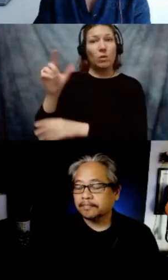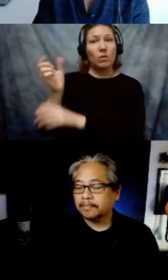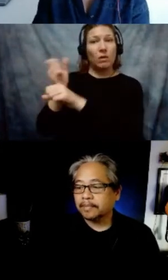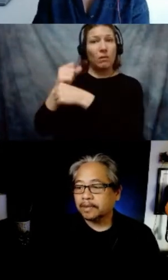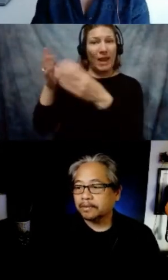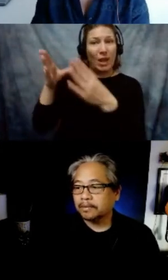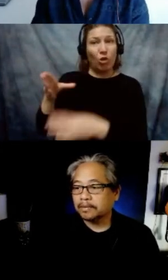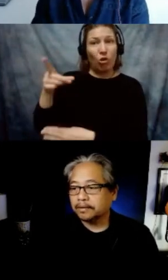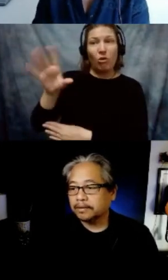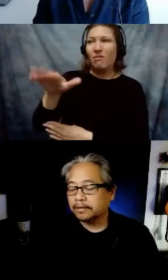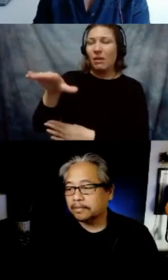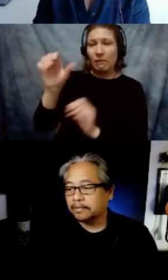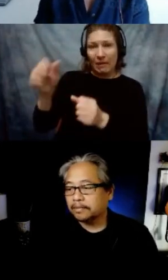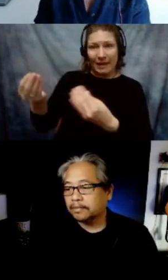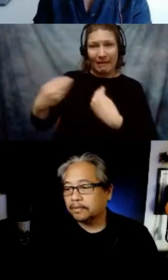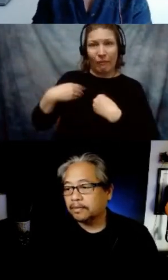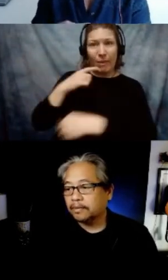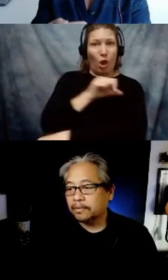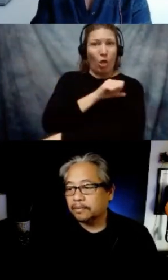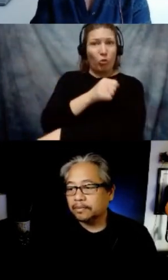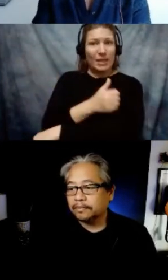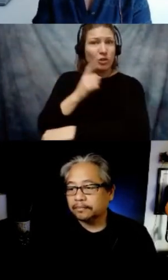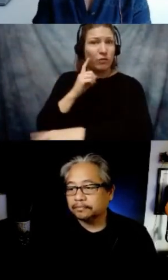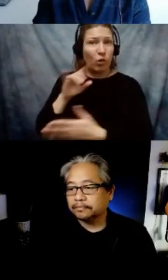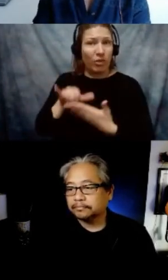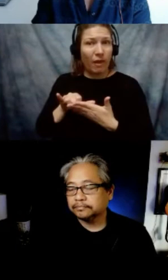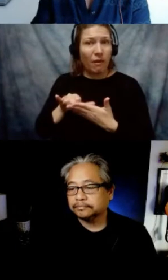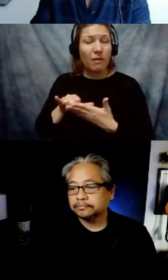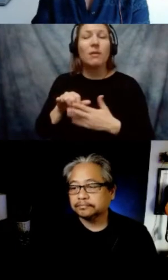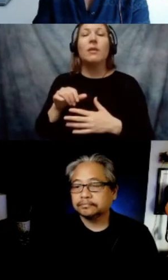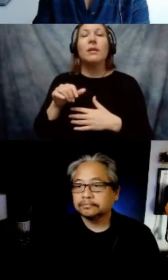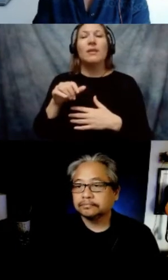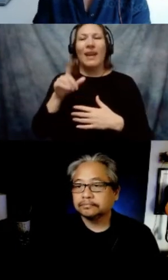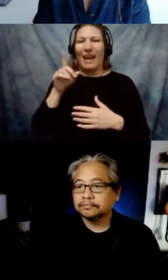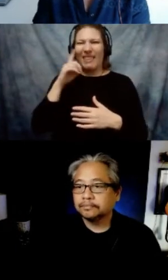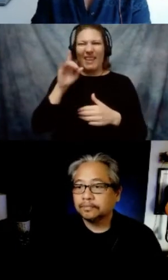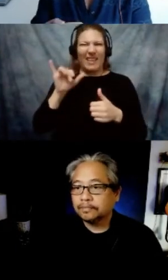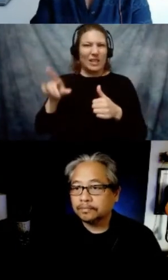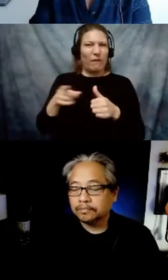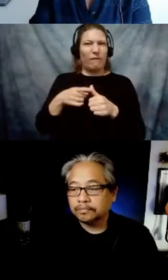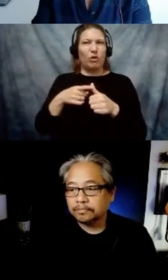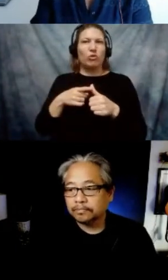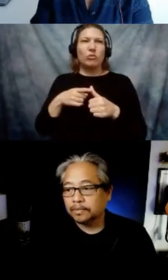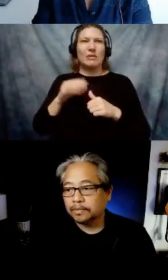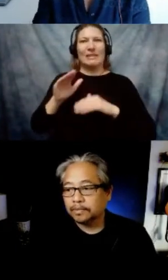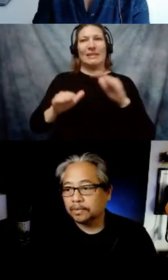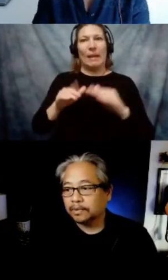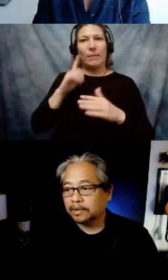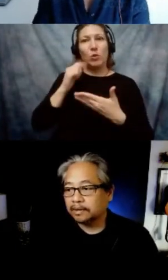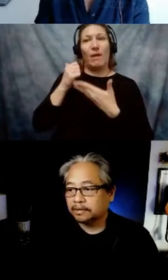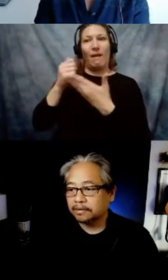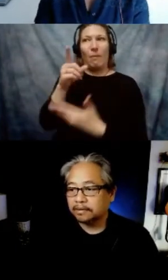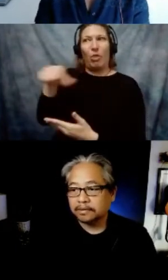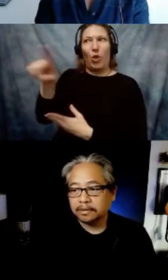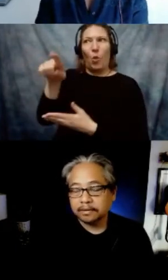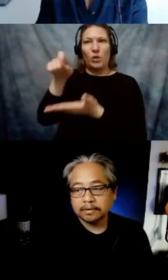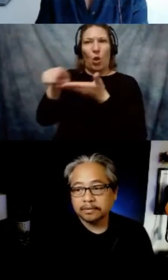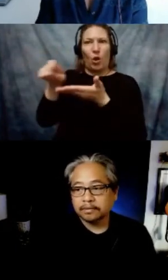maybe helping authoring tools to be quite accountable for their, the accessibility provision that they provide for us. I